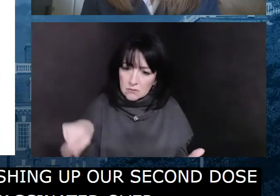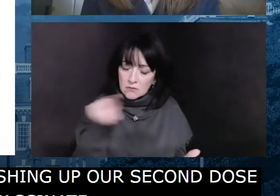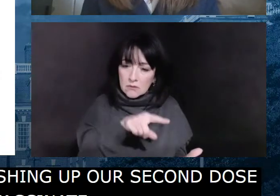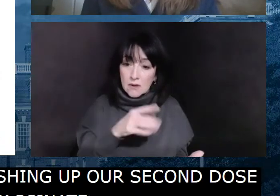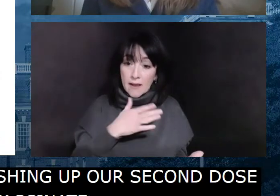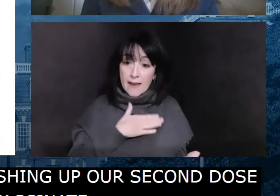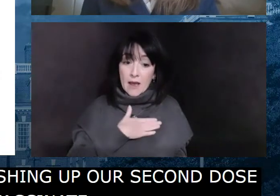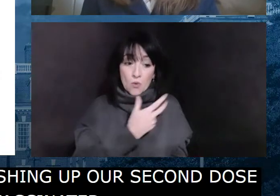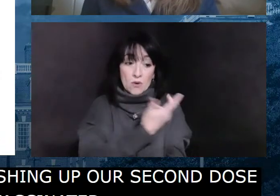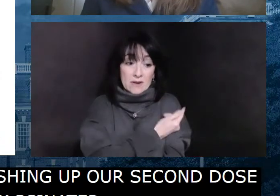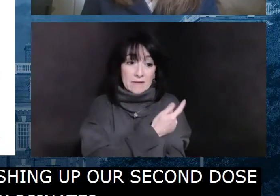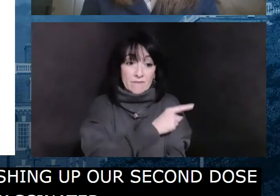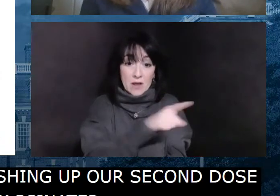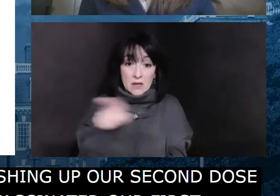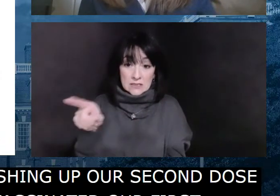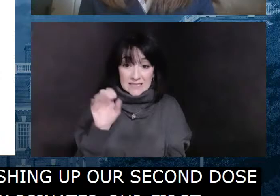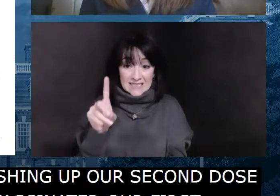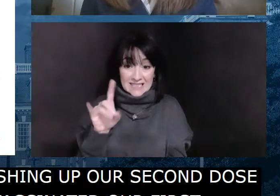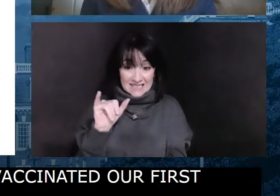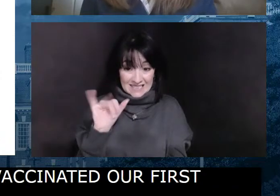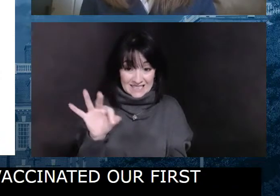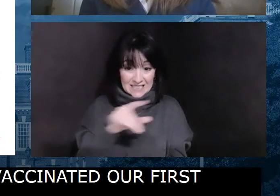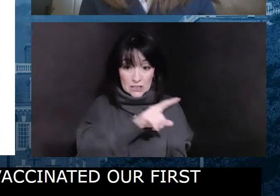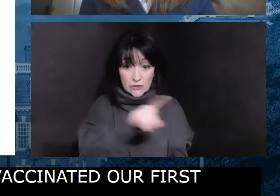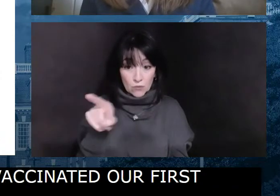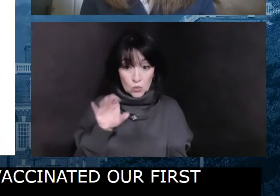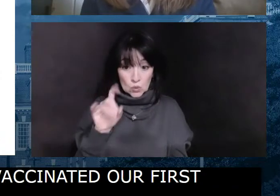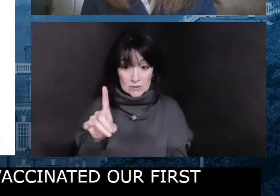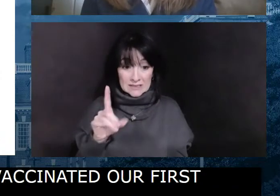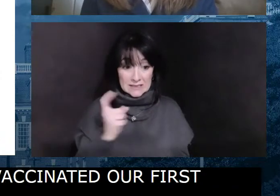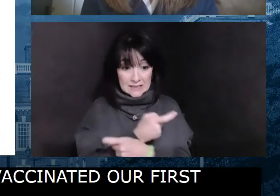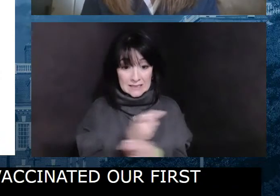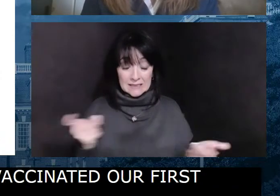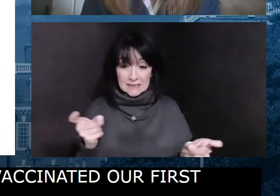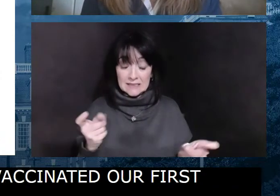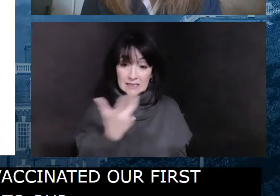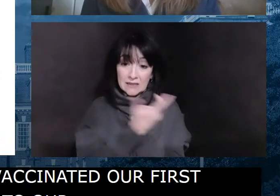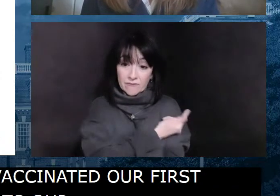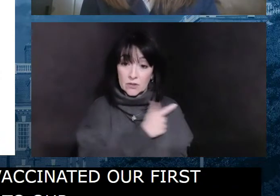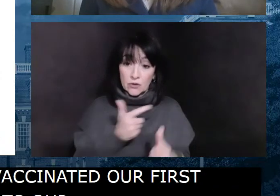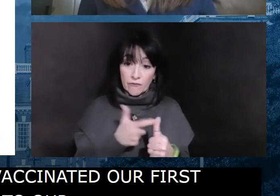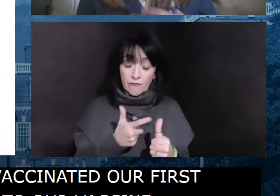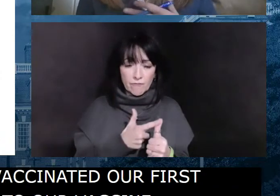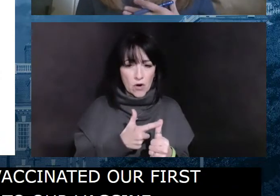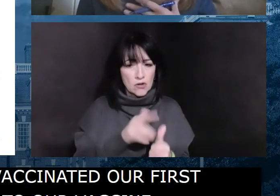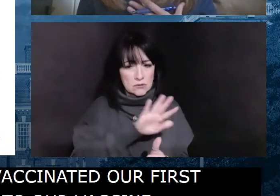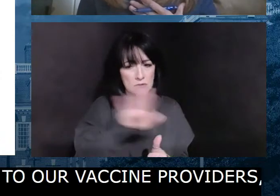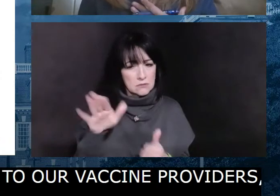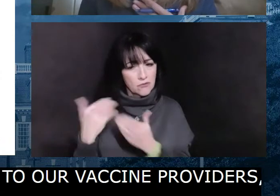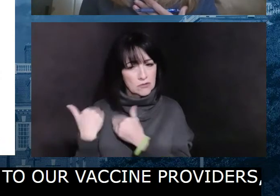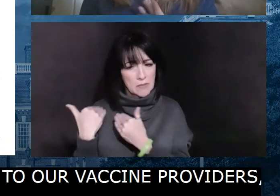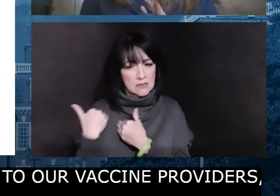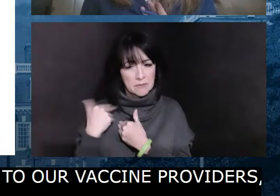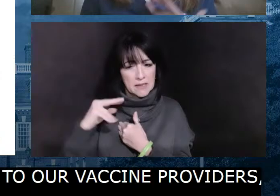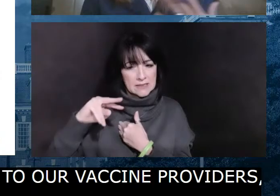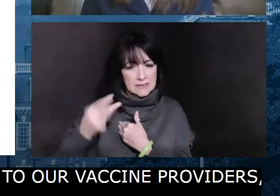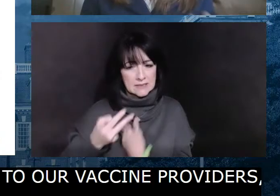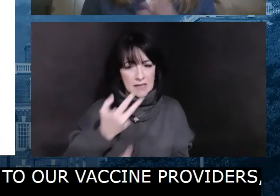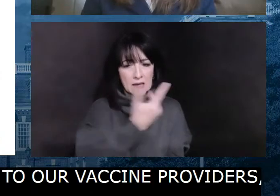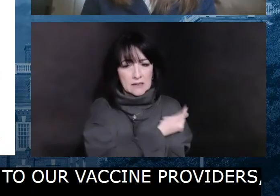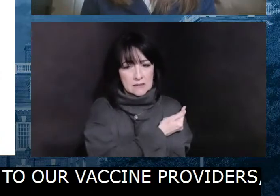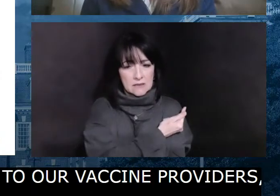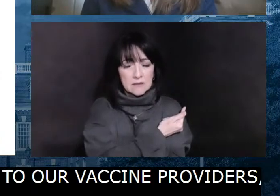that if you provide the first dose, it really is your obligation to provide the second. And when we do our allocation